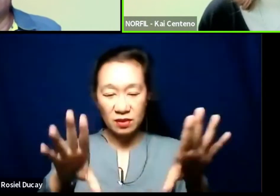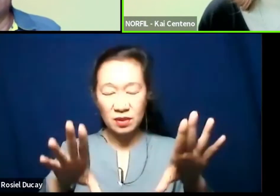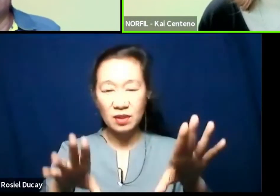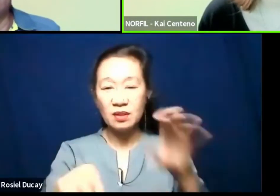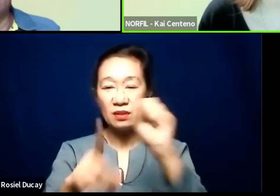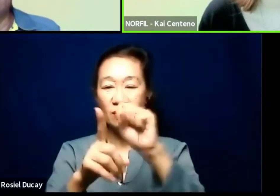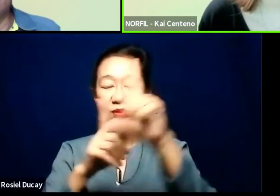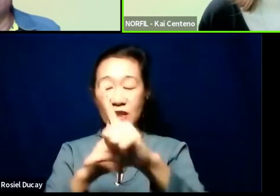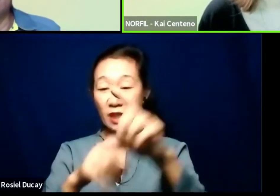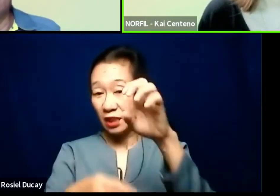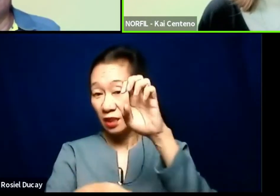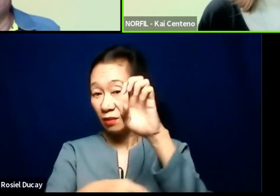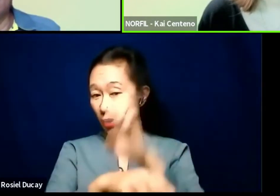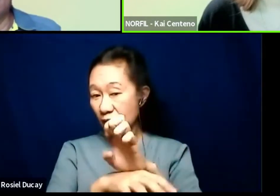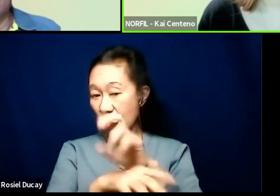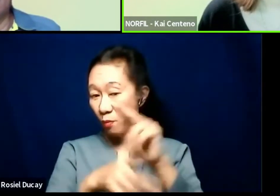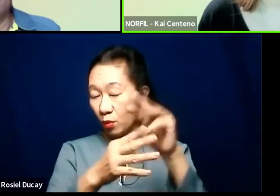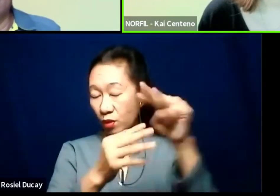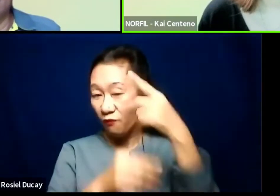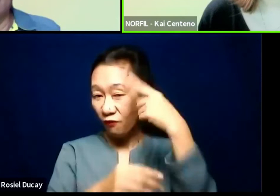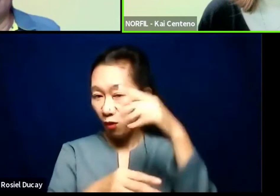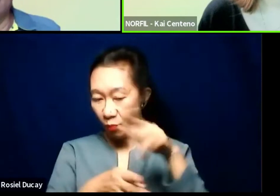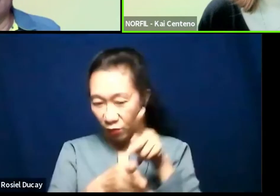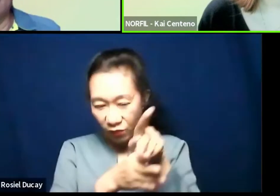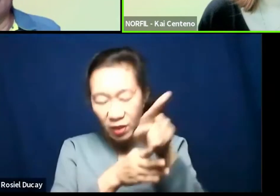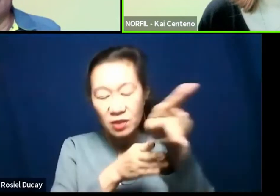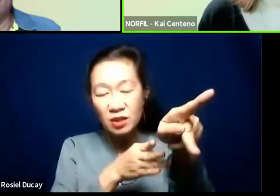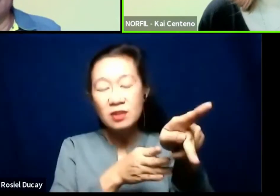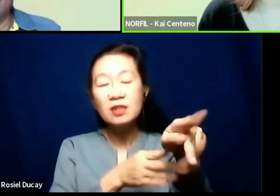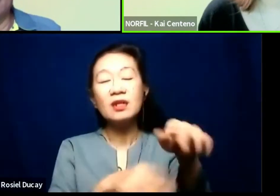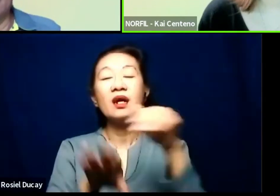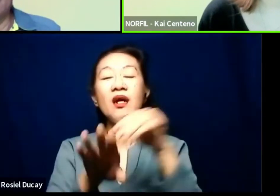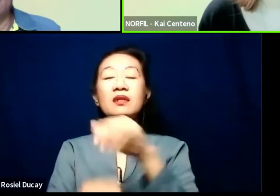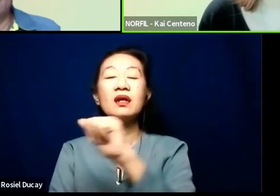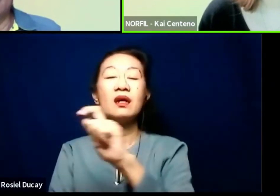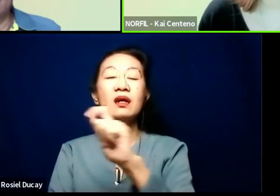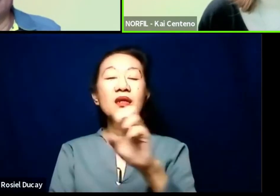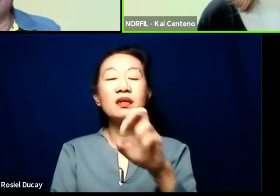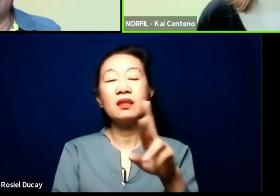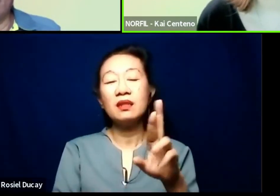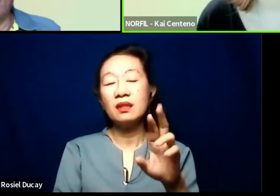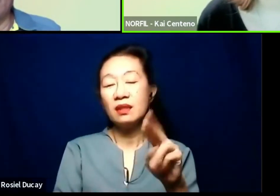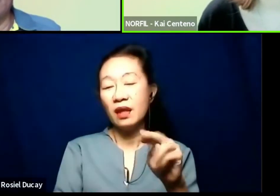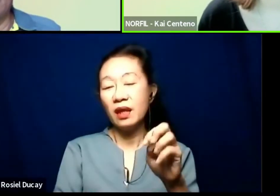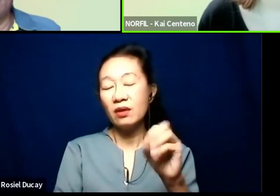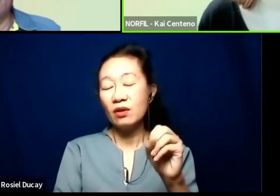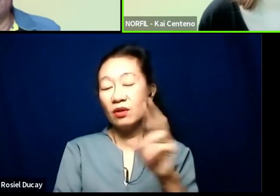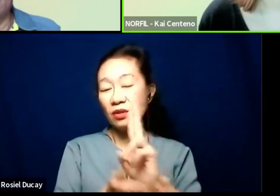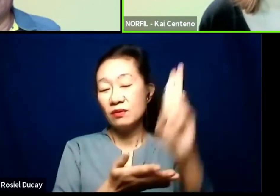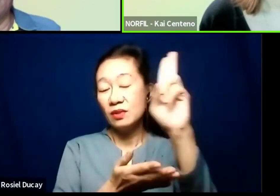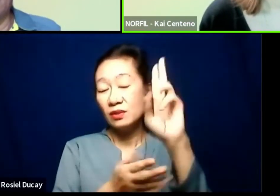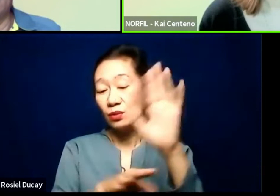entrepreneurship training program for professionals at the Ateneo de Manila University School of